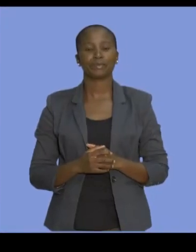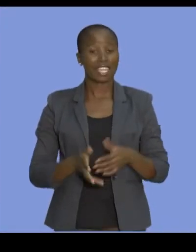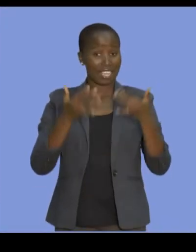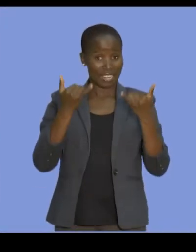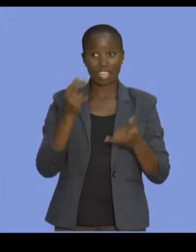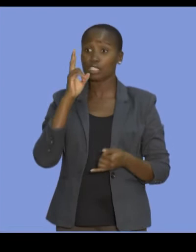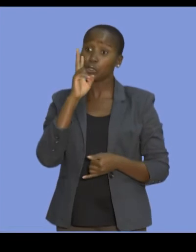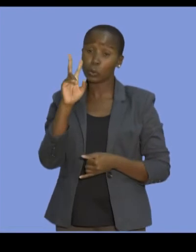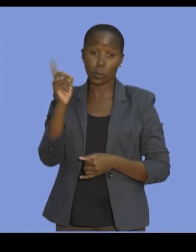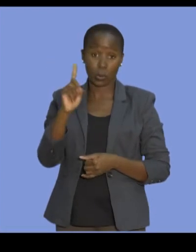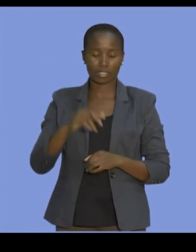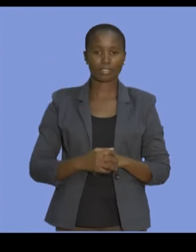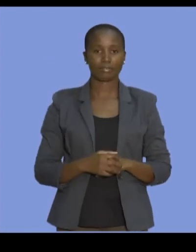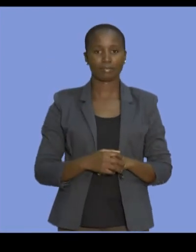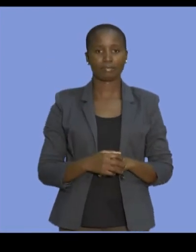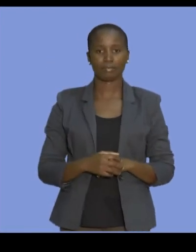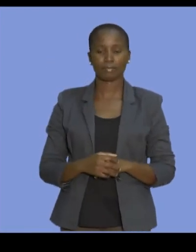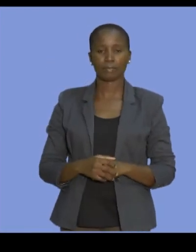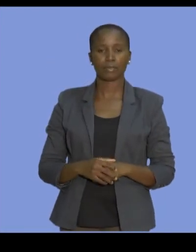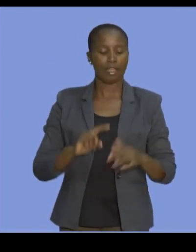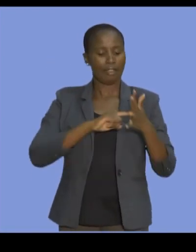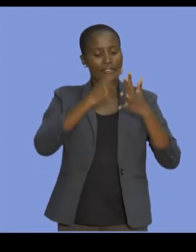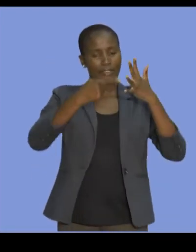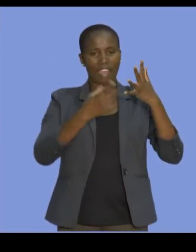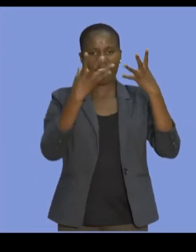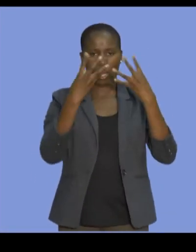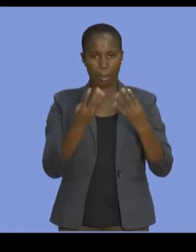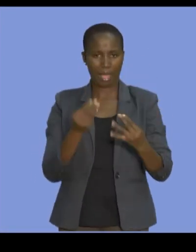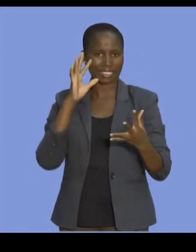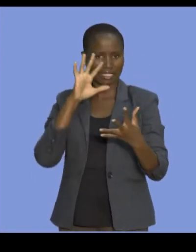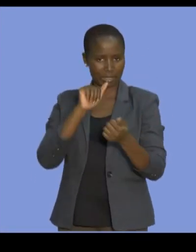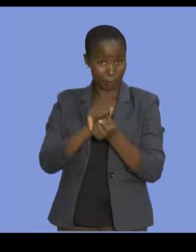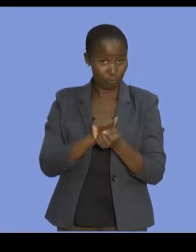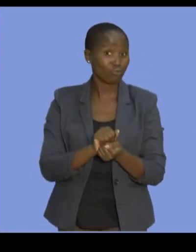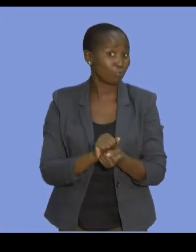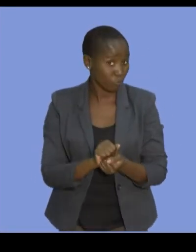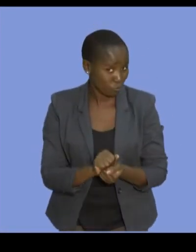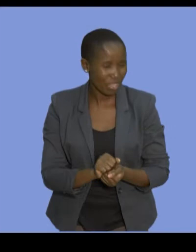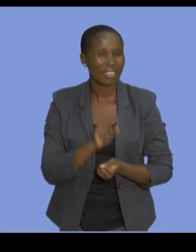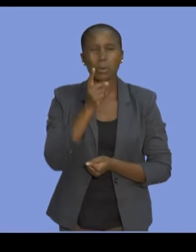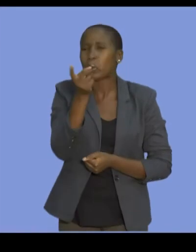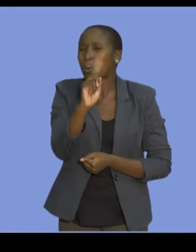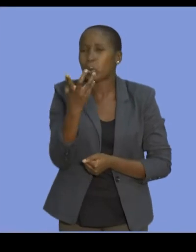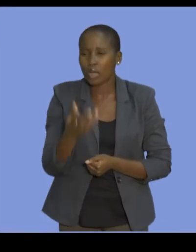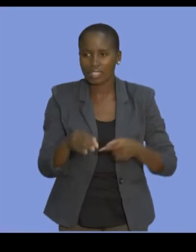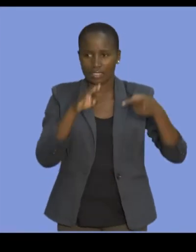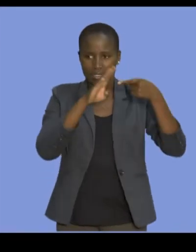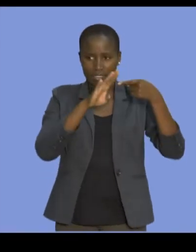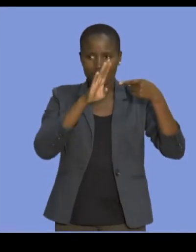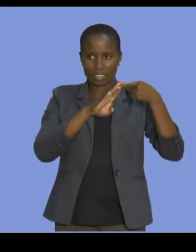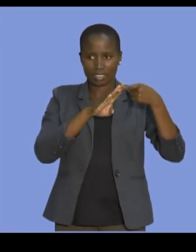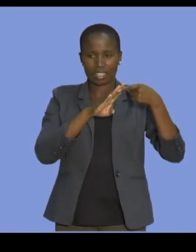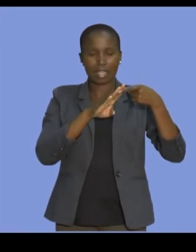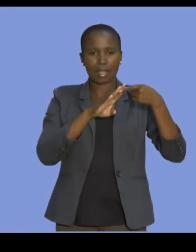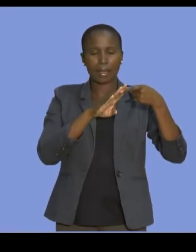to look at? You're going to look at the 5-number summary, which are what? What are the 5-number